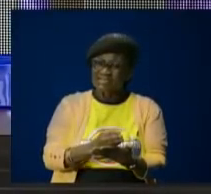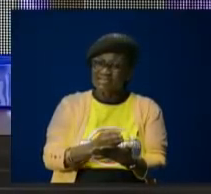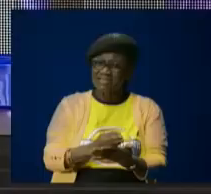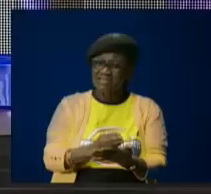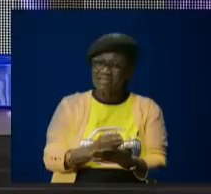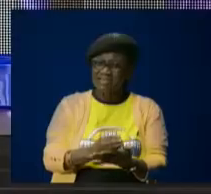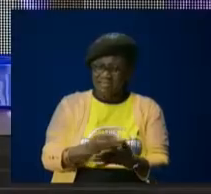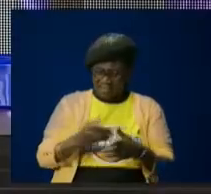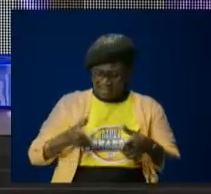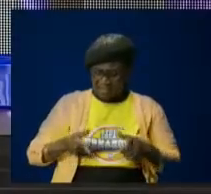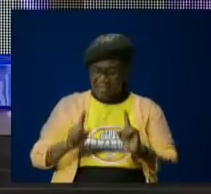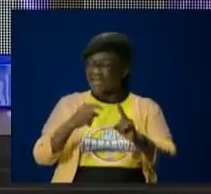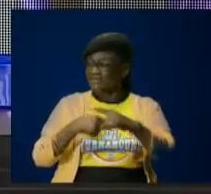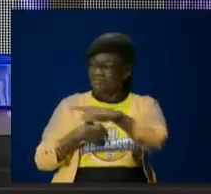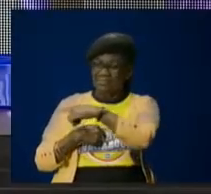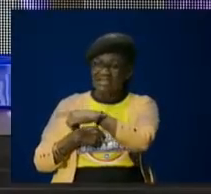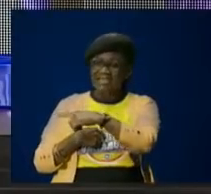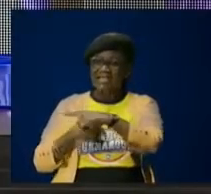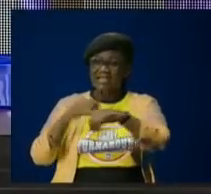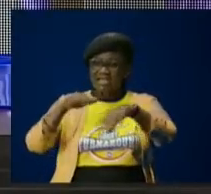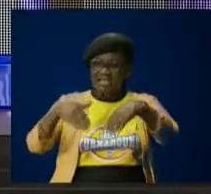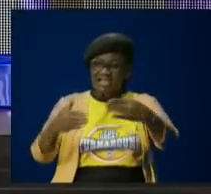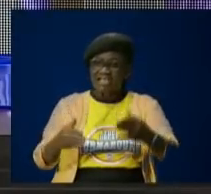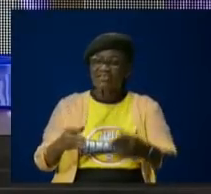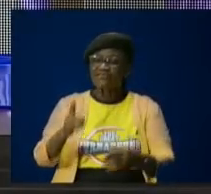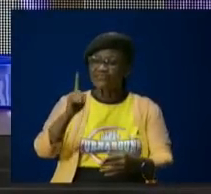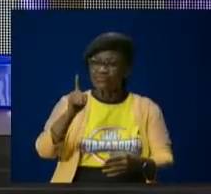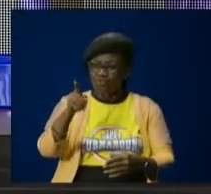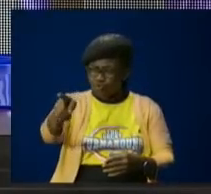Let me give you one or two examples.